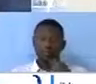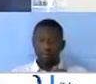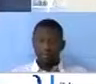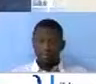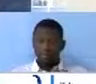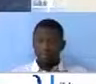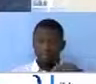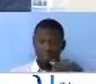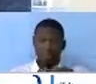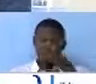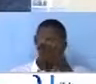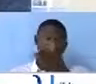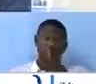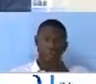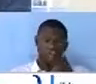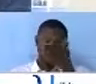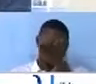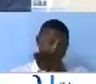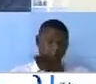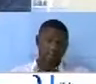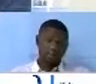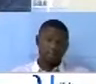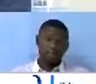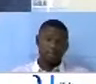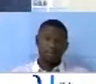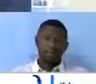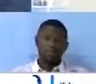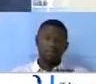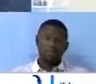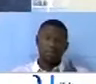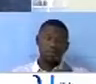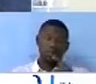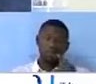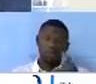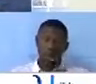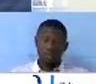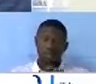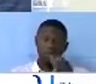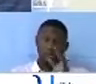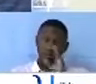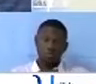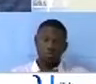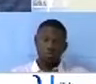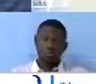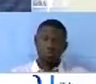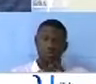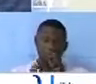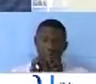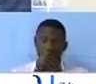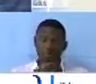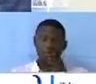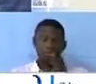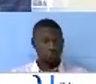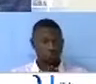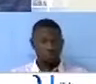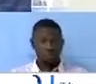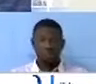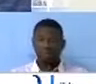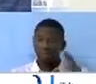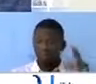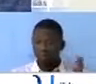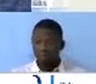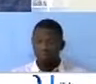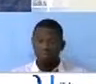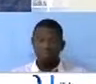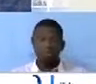were. Yeah, because that's the only thing I can do. Tell them that definitely the evidence is not there. What